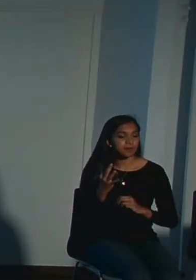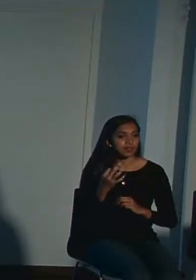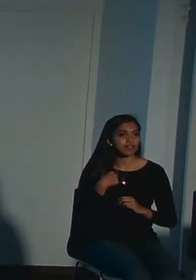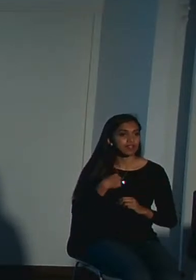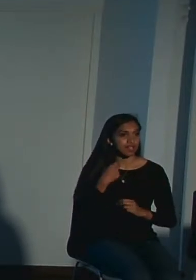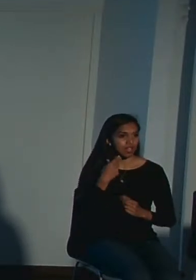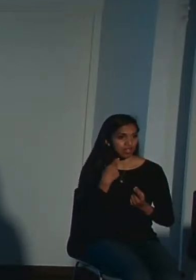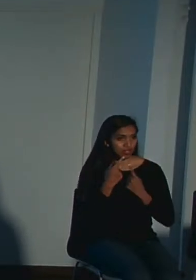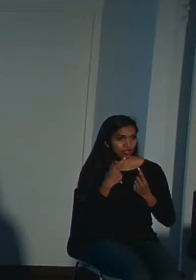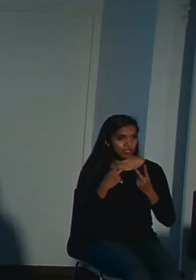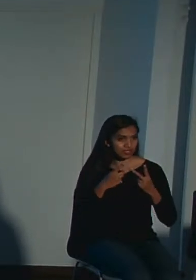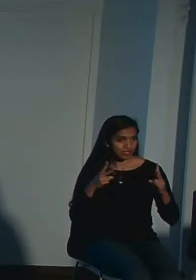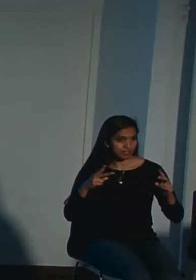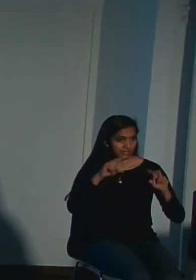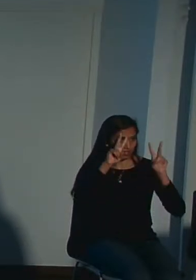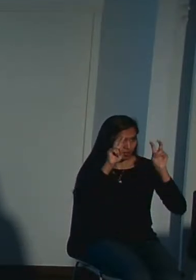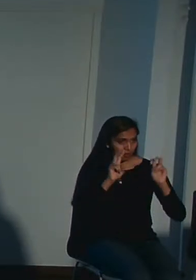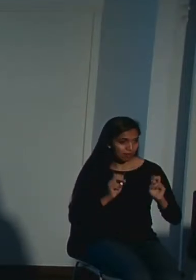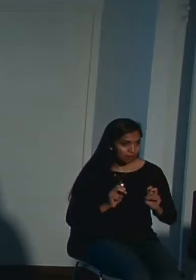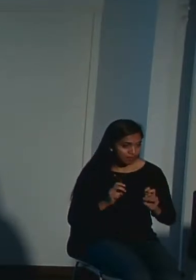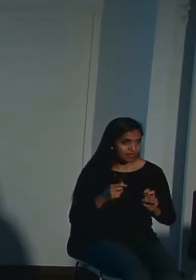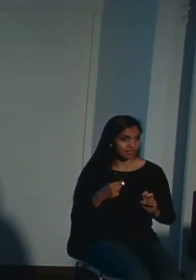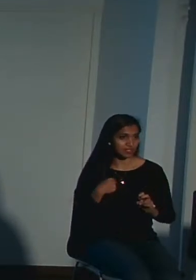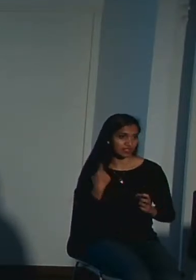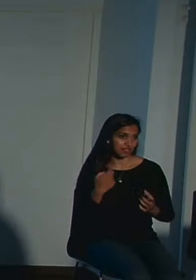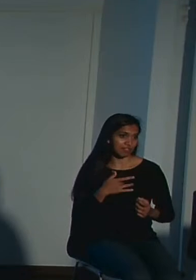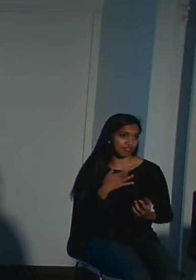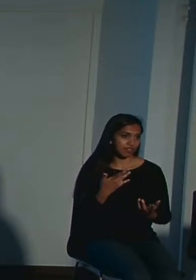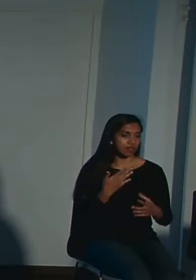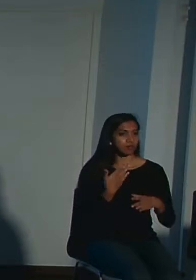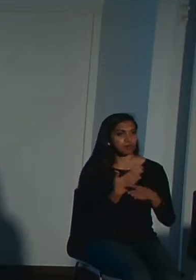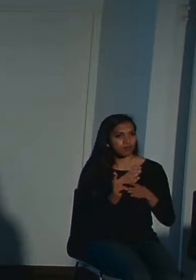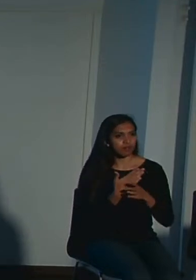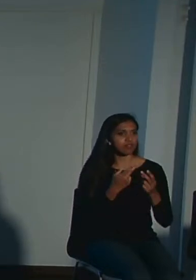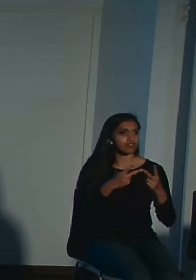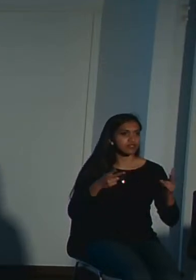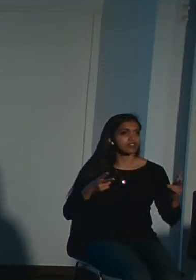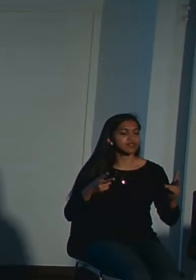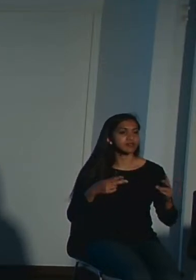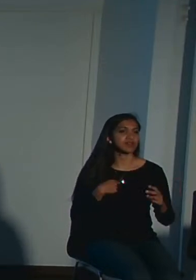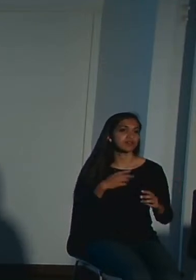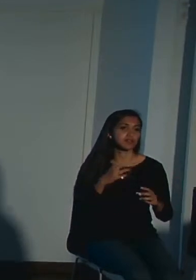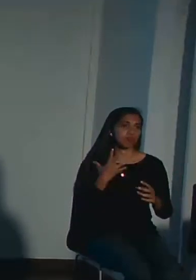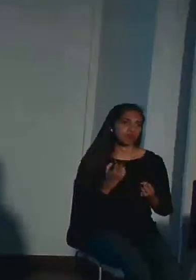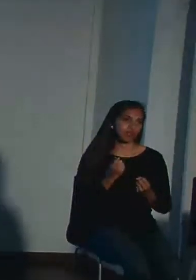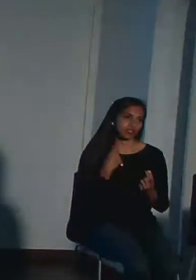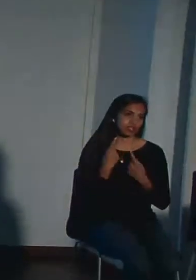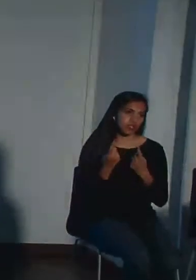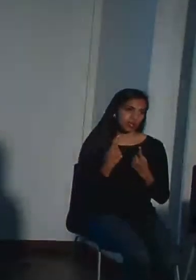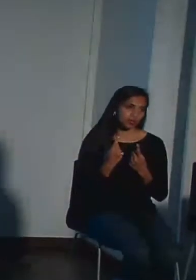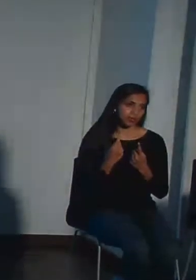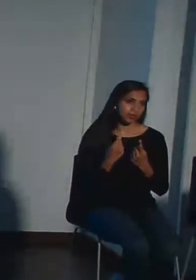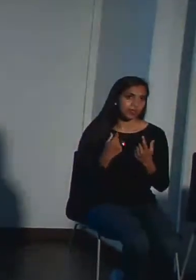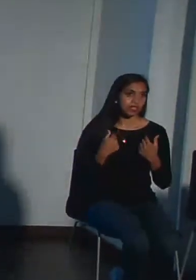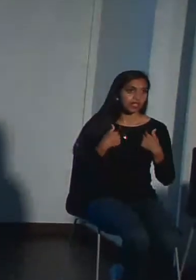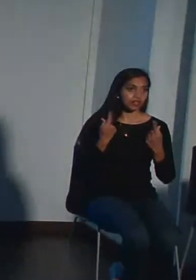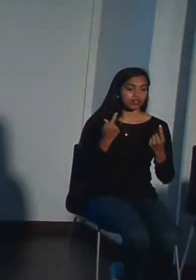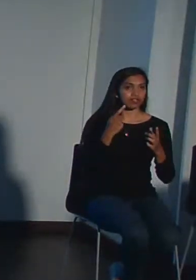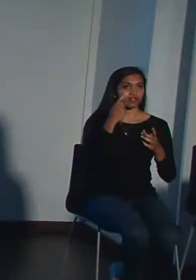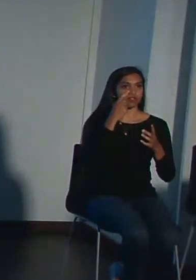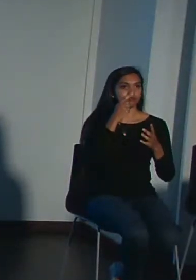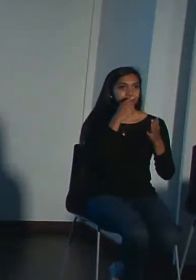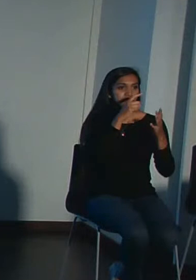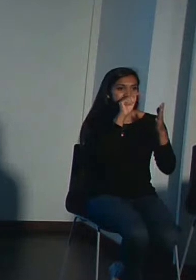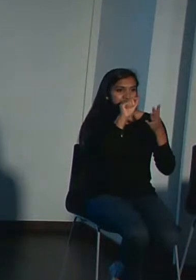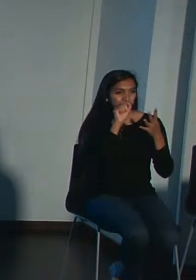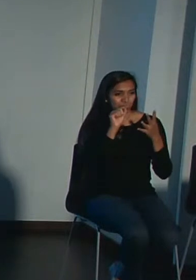talk to each other, with each other about work, um, also in a less formal, in a more intimate